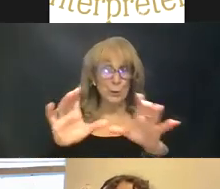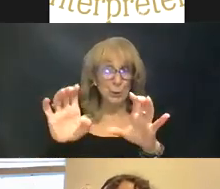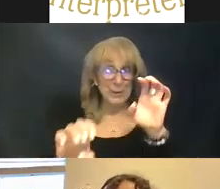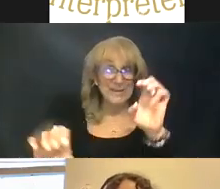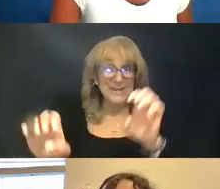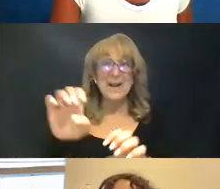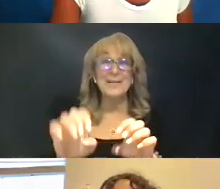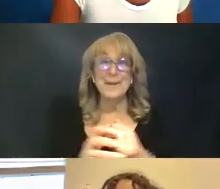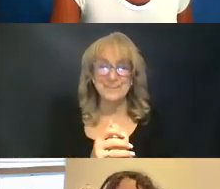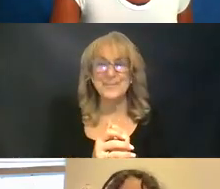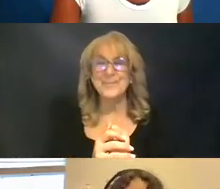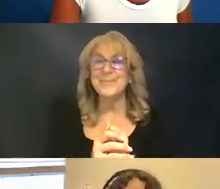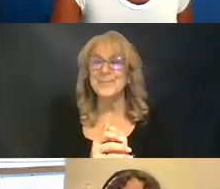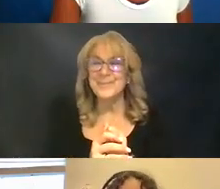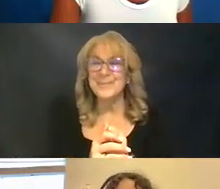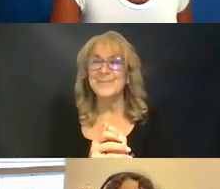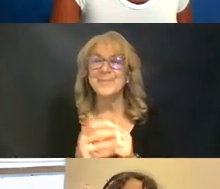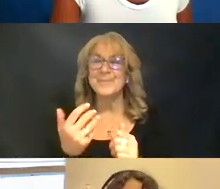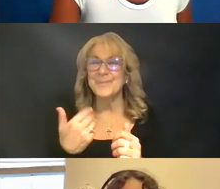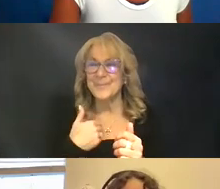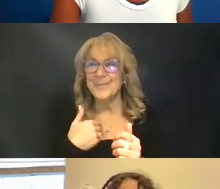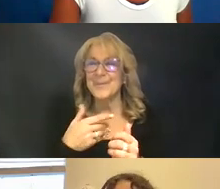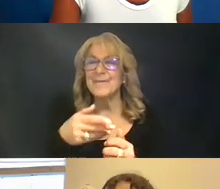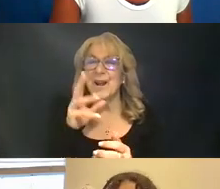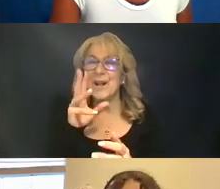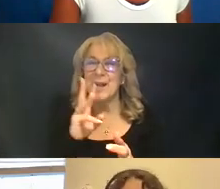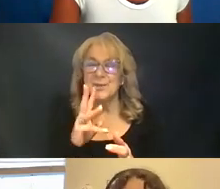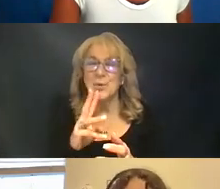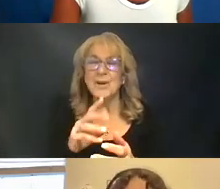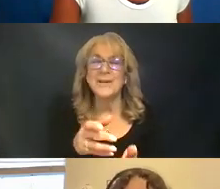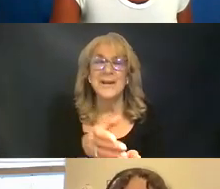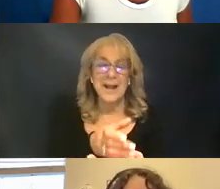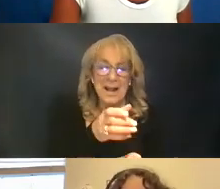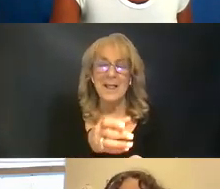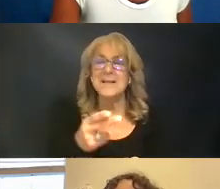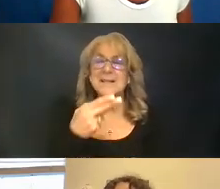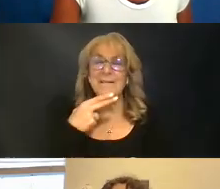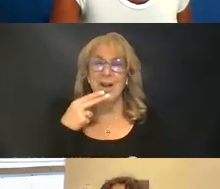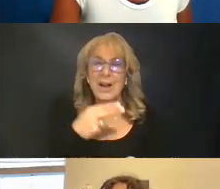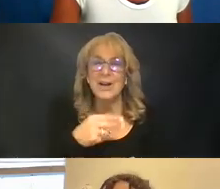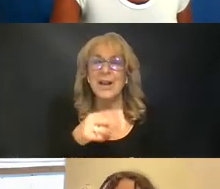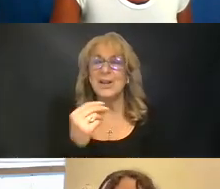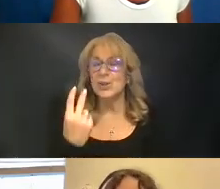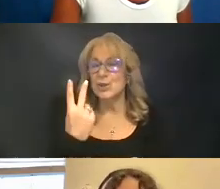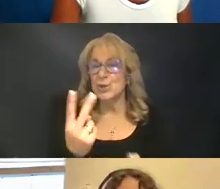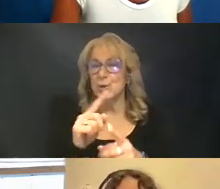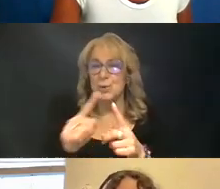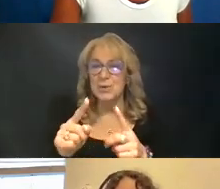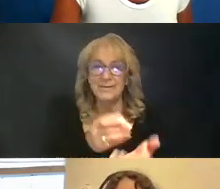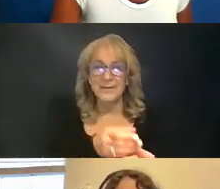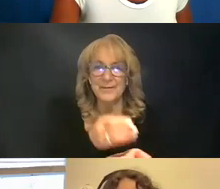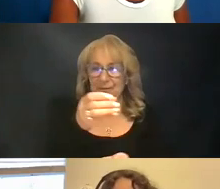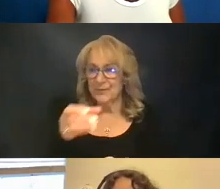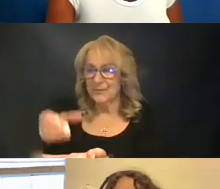So we have a glass of water, a glass of honey, and 2 different spheres. And we're going to drop each of these spheres